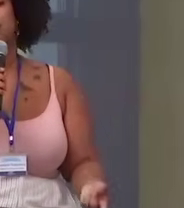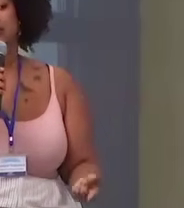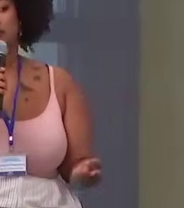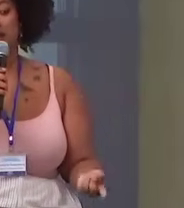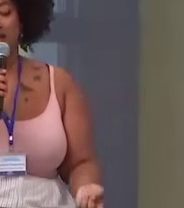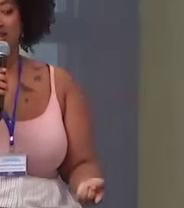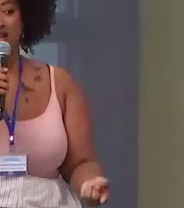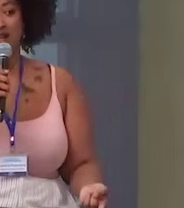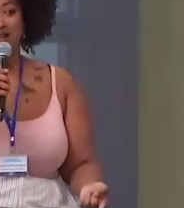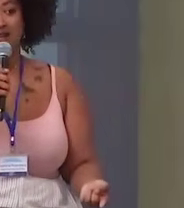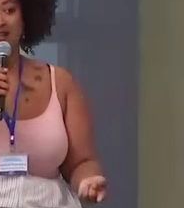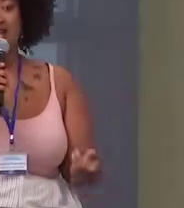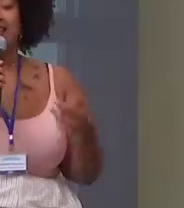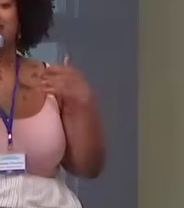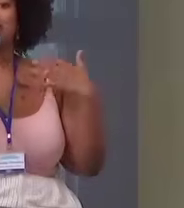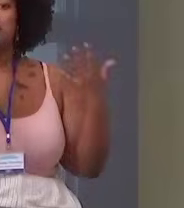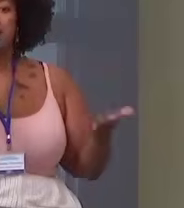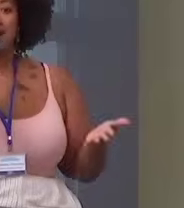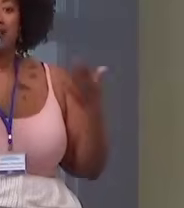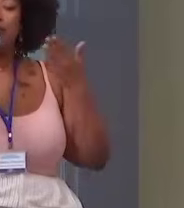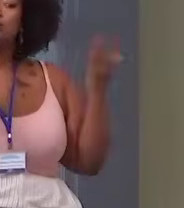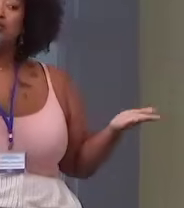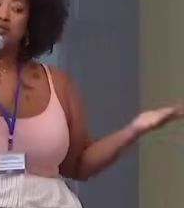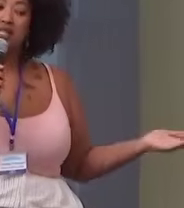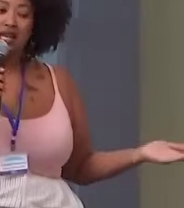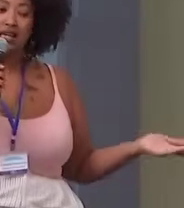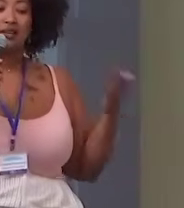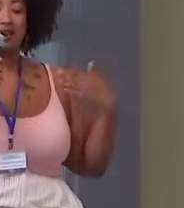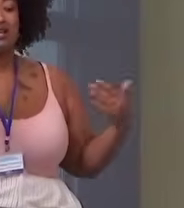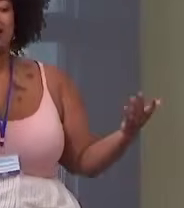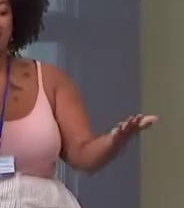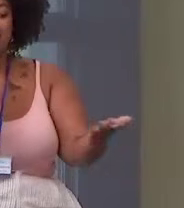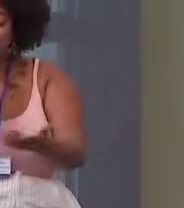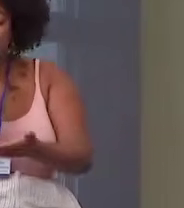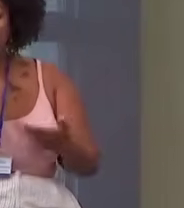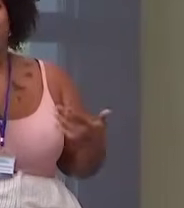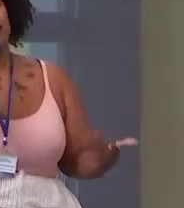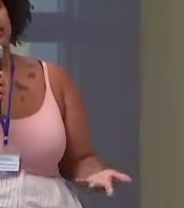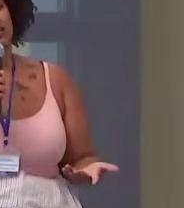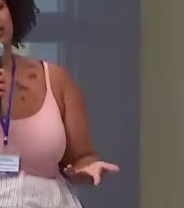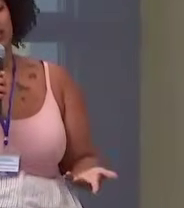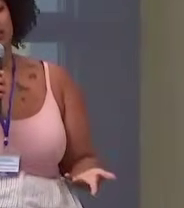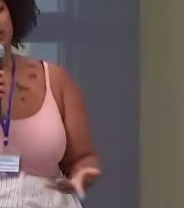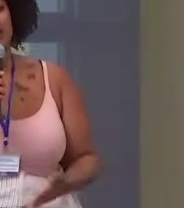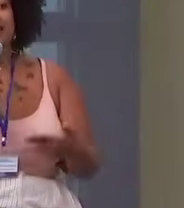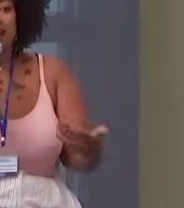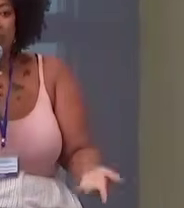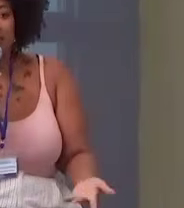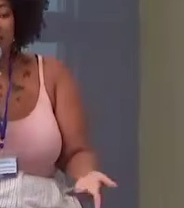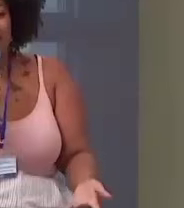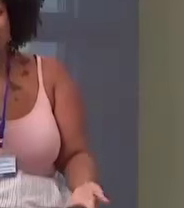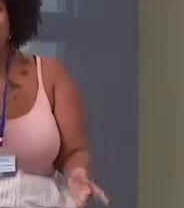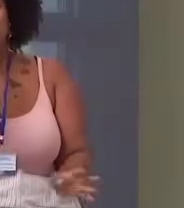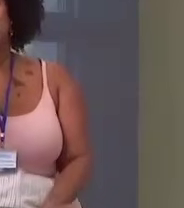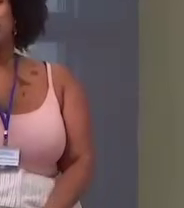is open to being educated and is just making a foolish mistake and not taking into account all of the situation, then I